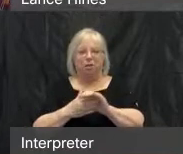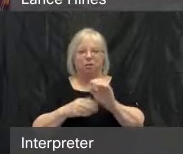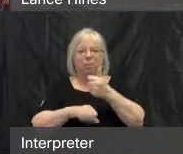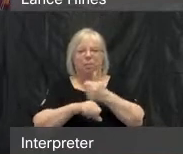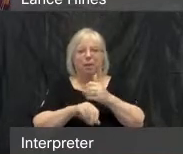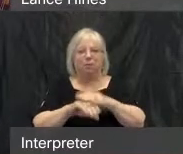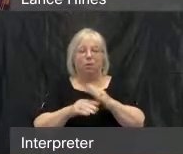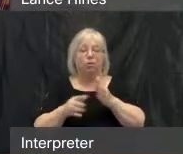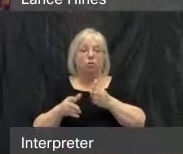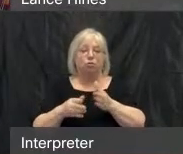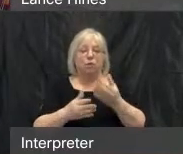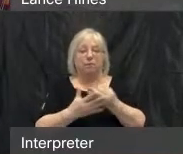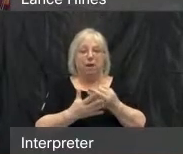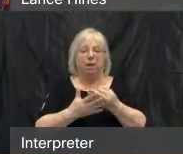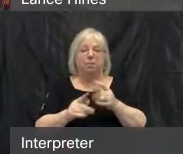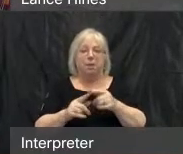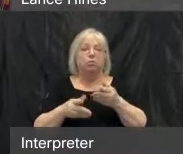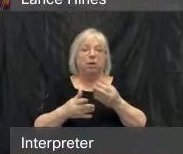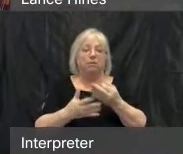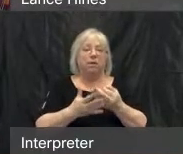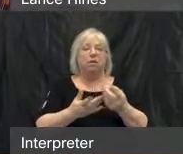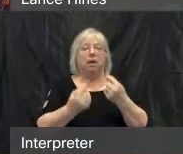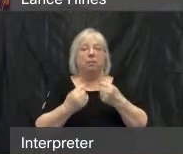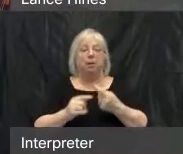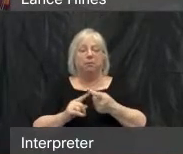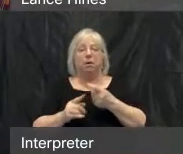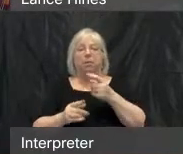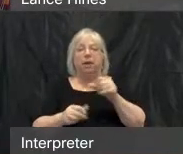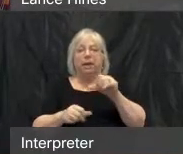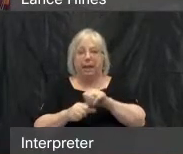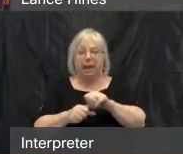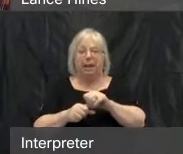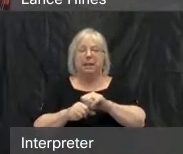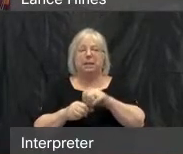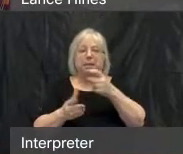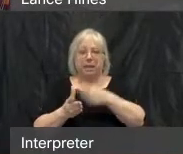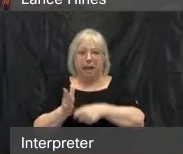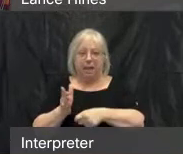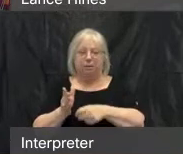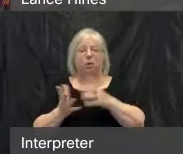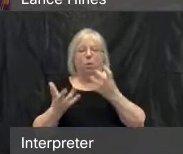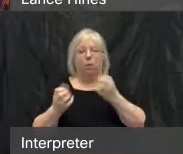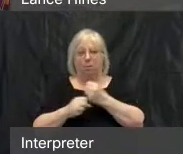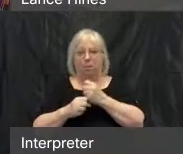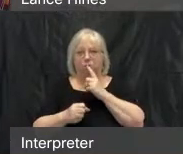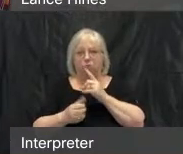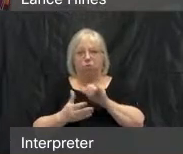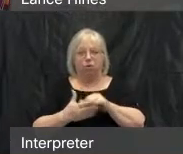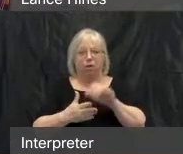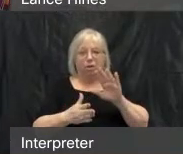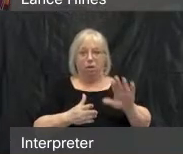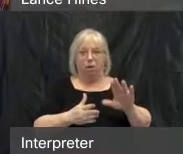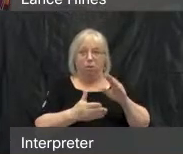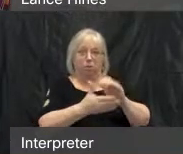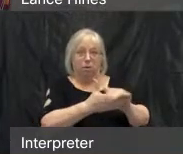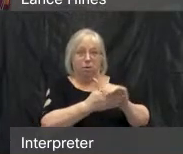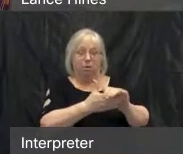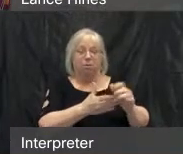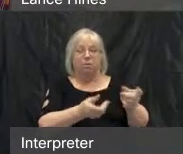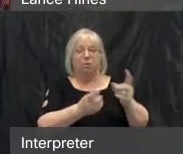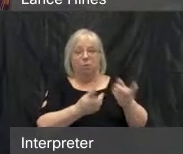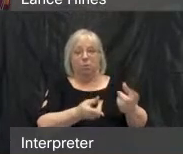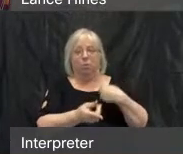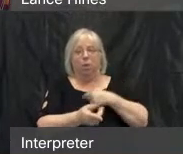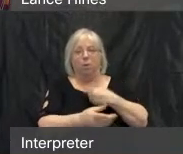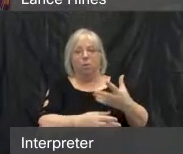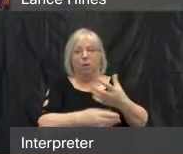street funds that are coming in from the gas tax. And so I just want to make sure we're clear that those are dollars that are coming